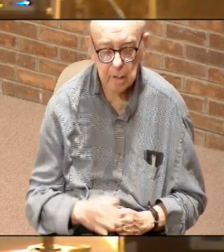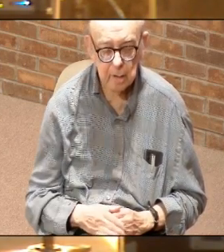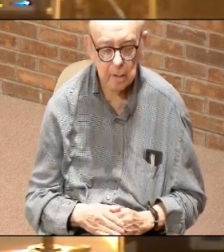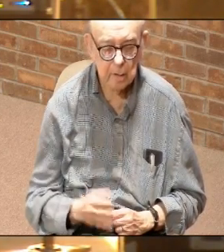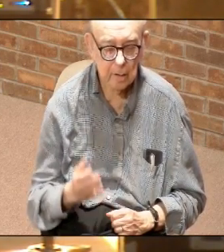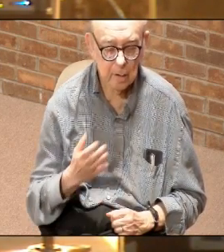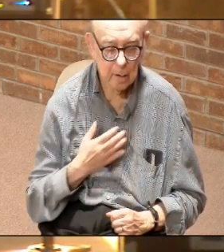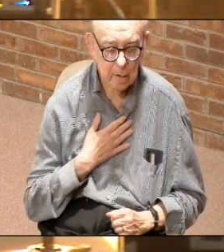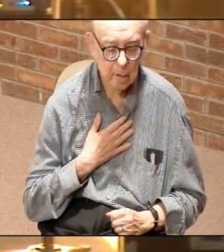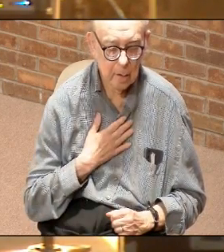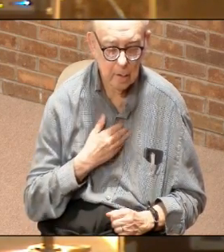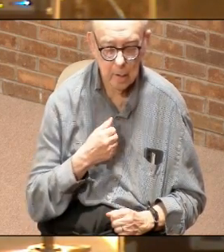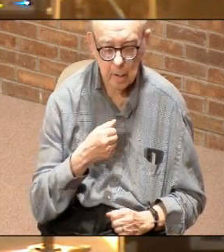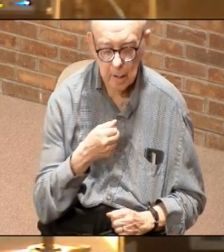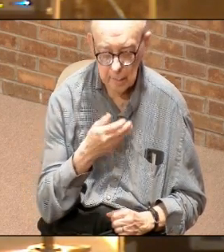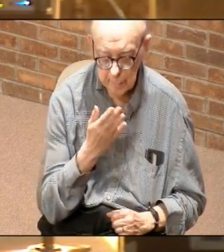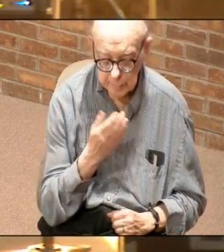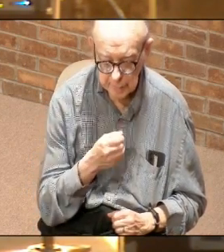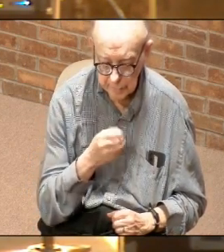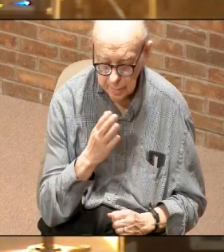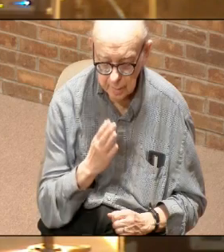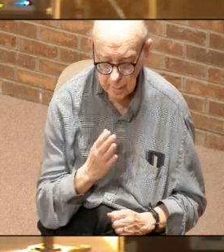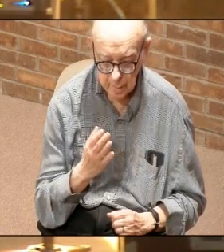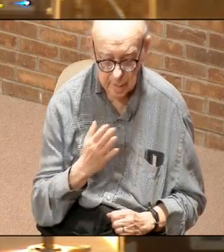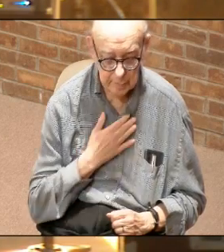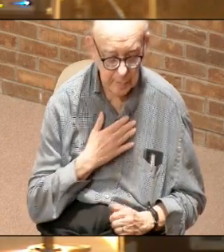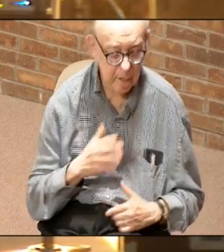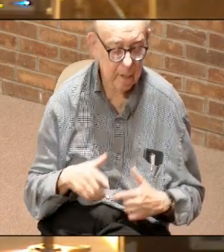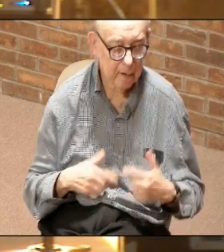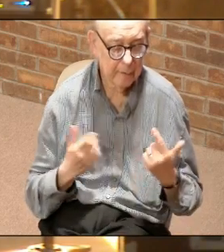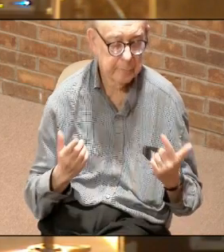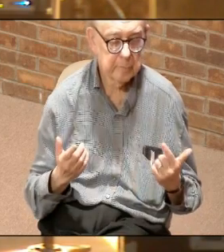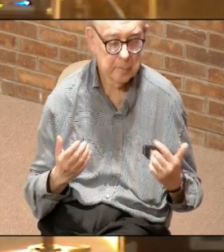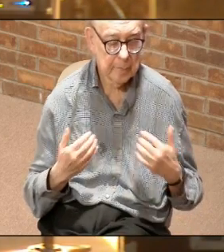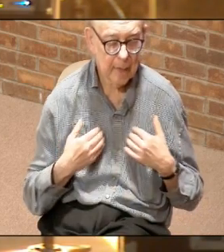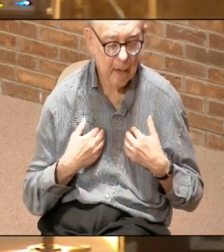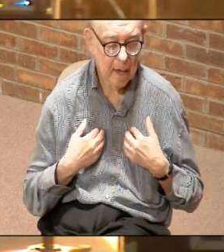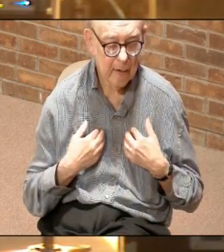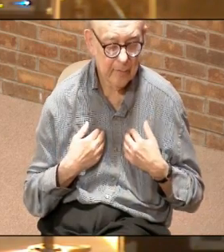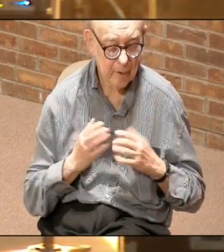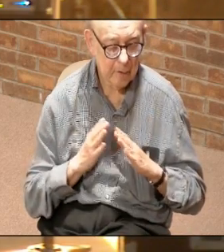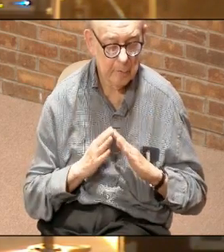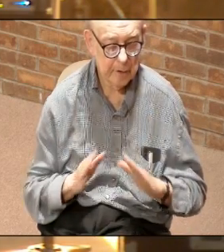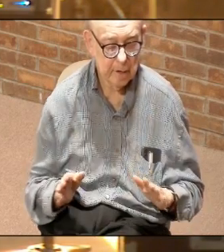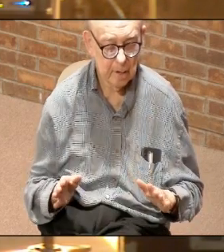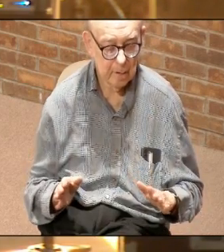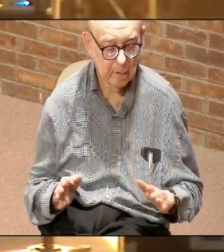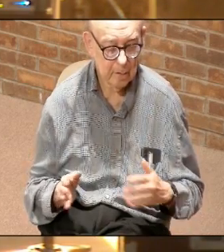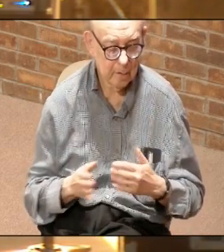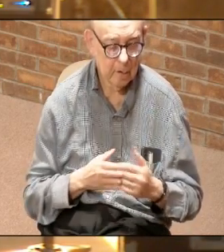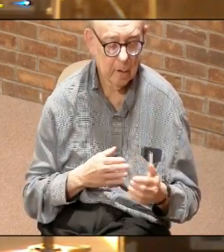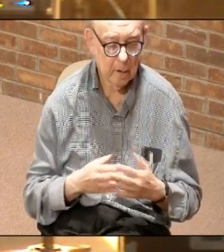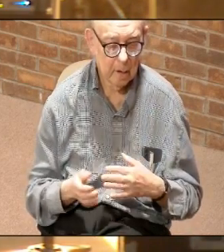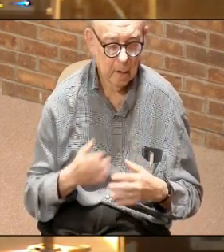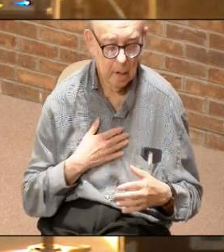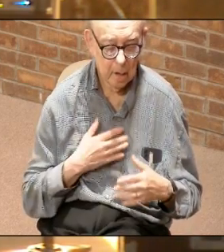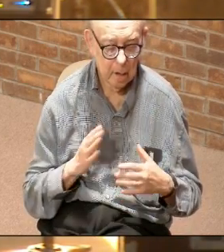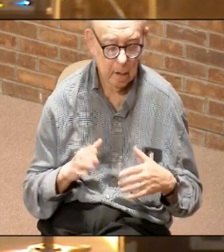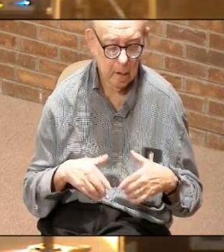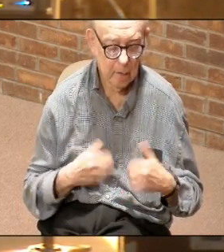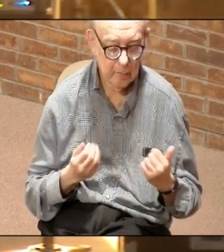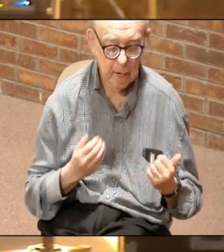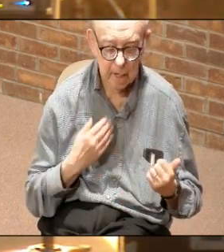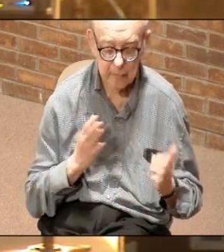So when I have the presence of God in my life, I have peace. No matter if my life is